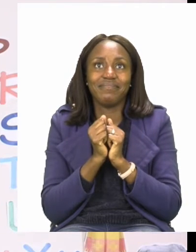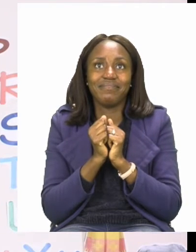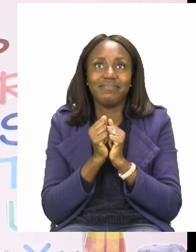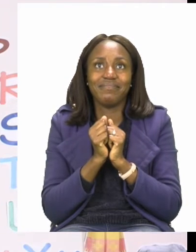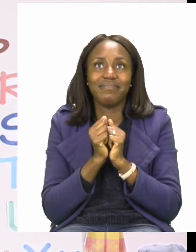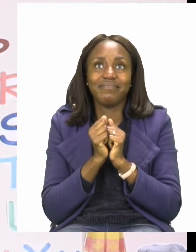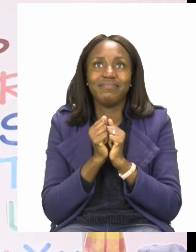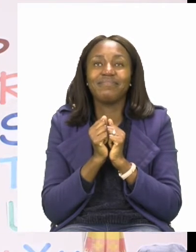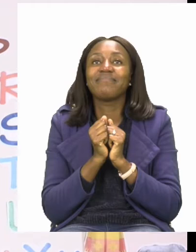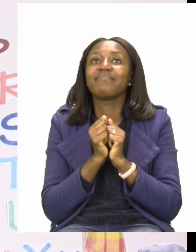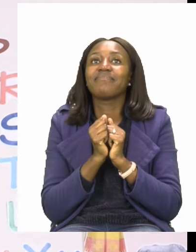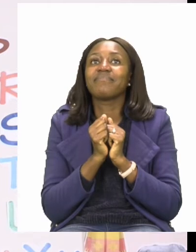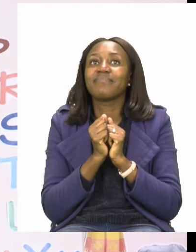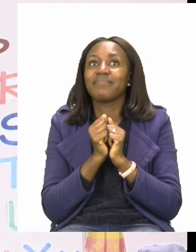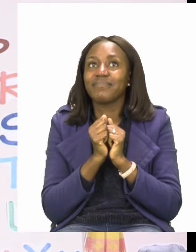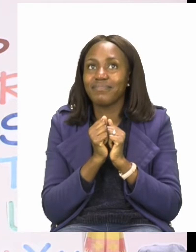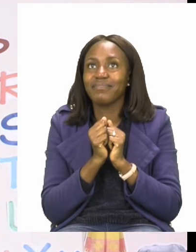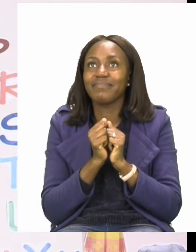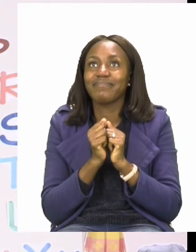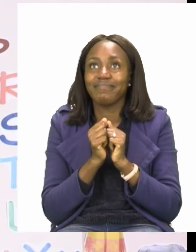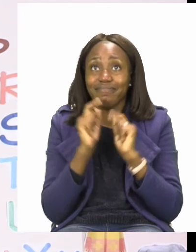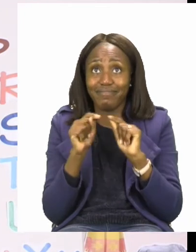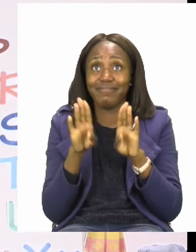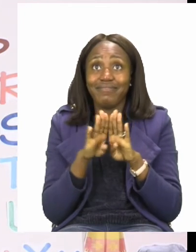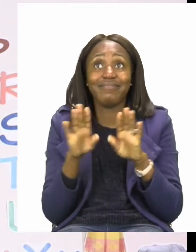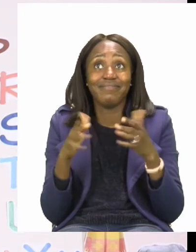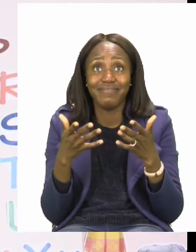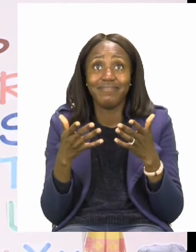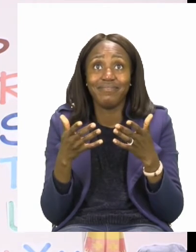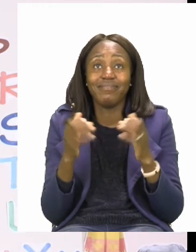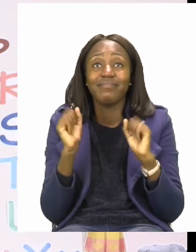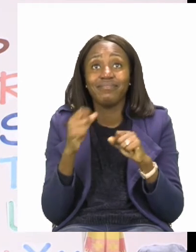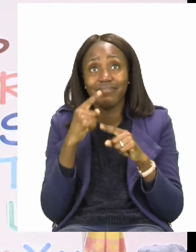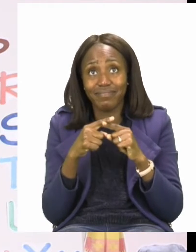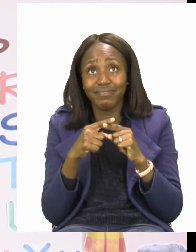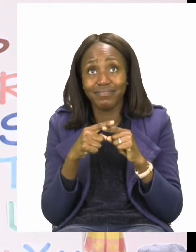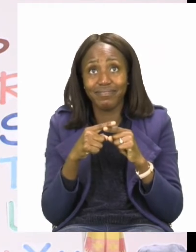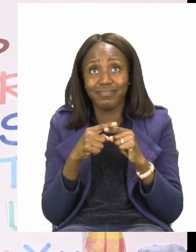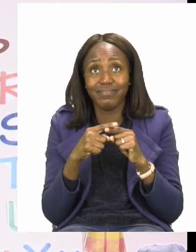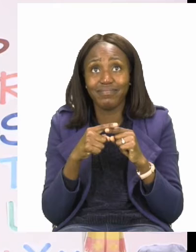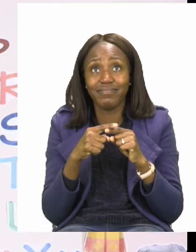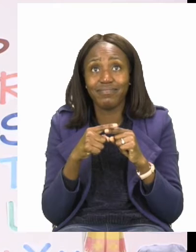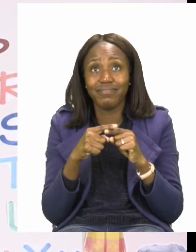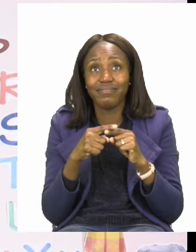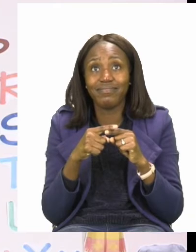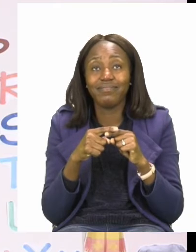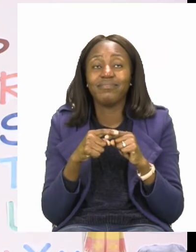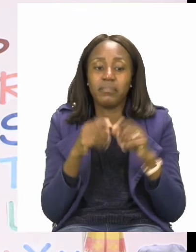share equally so that I can double it, or I can say I draw